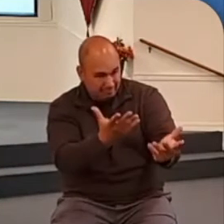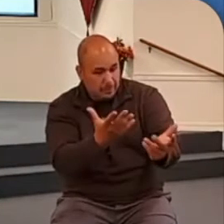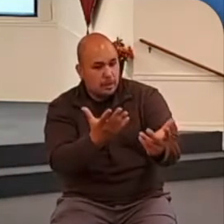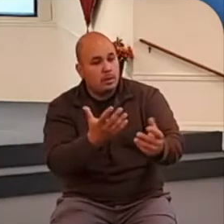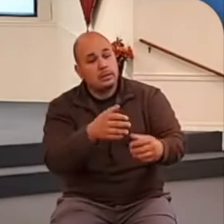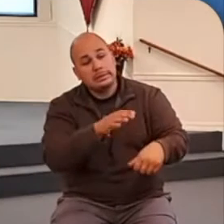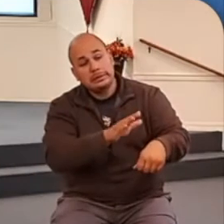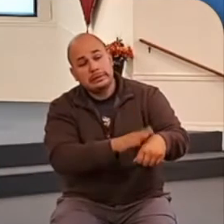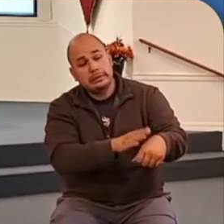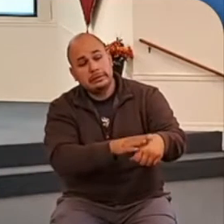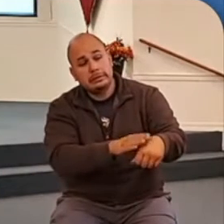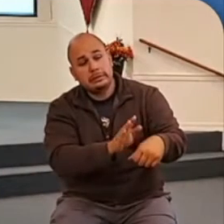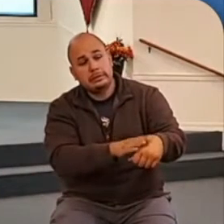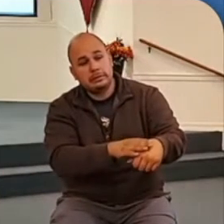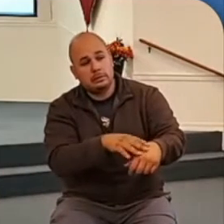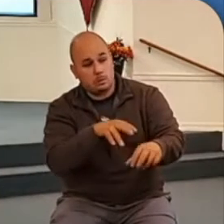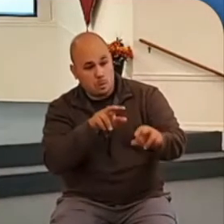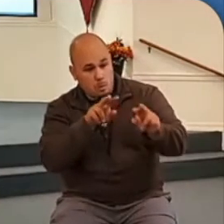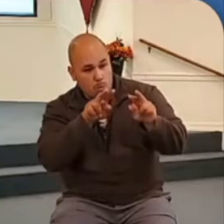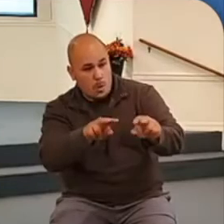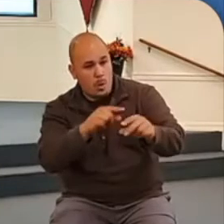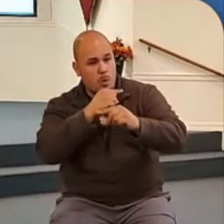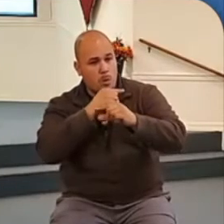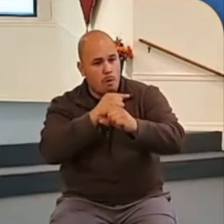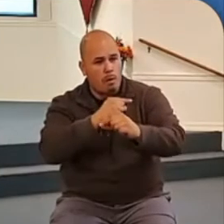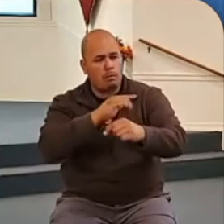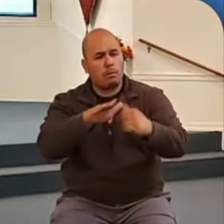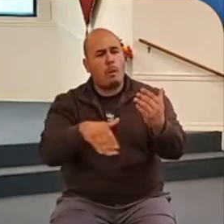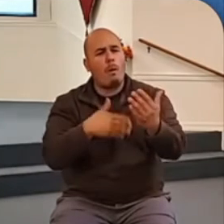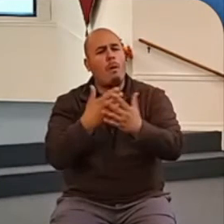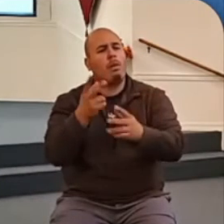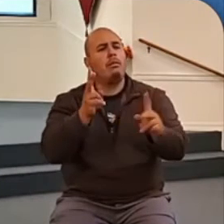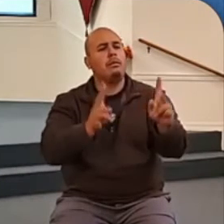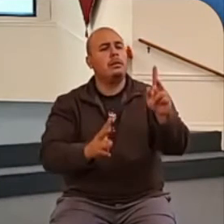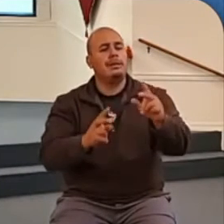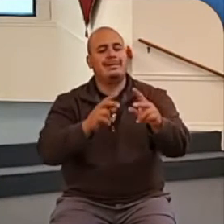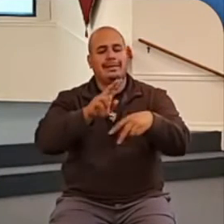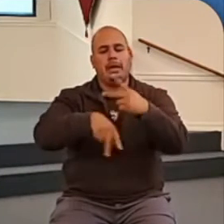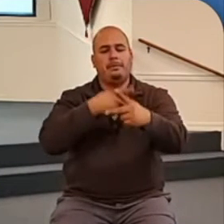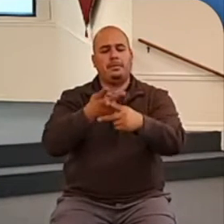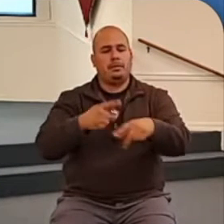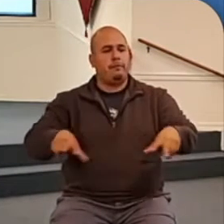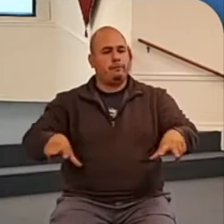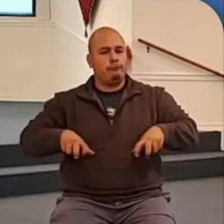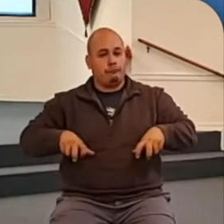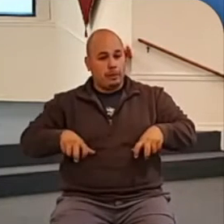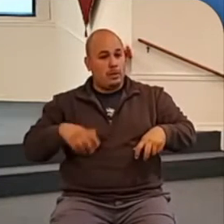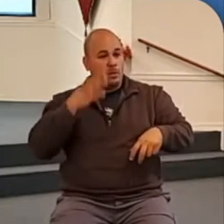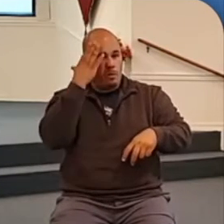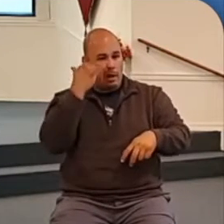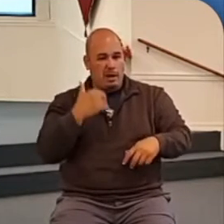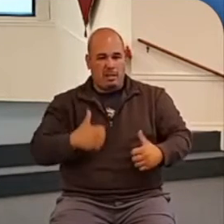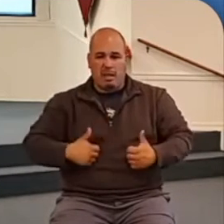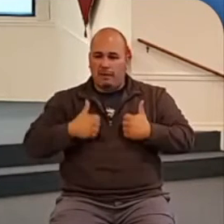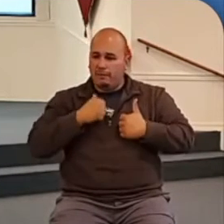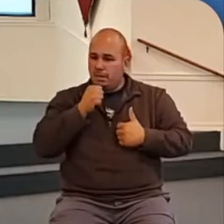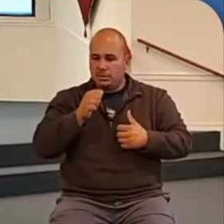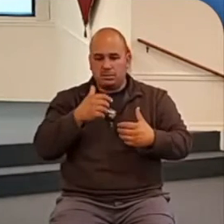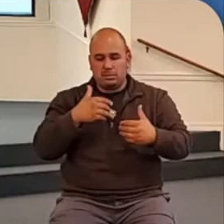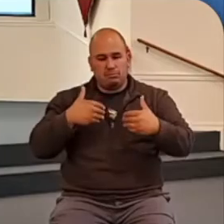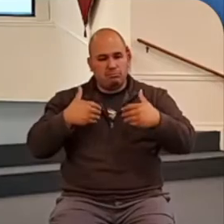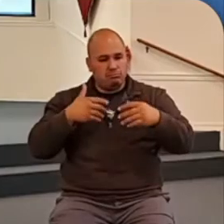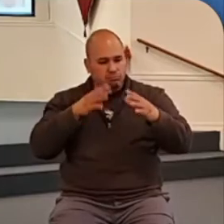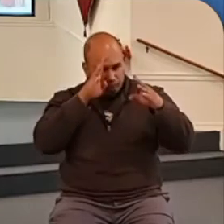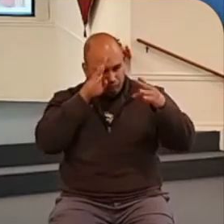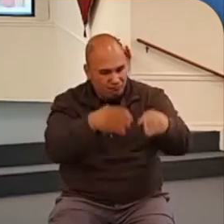Watch out. Be on your guard against all kinds of greed. Life does not consist in an abundance of possessions.